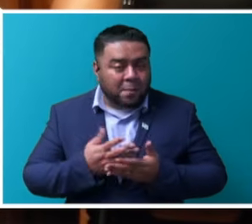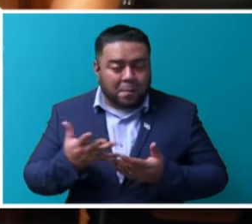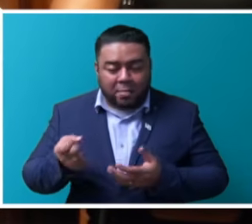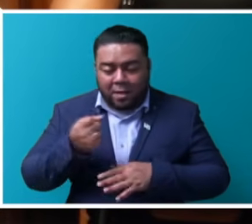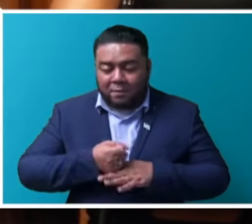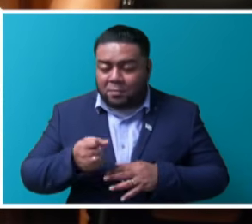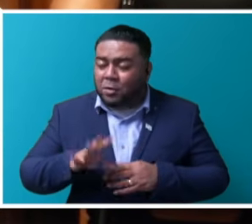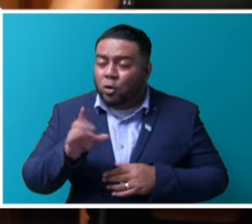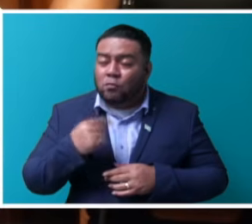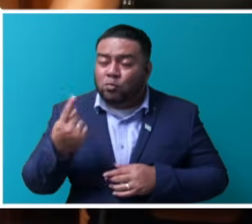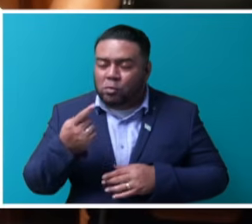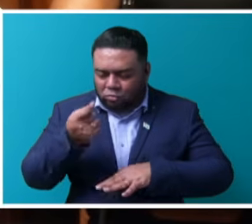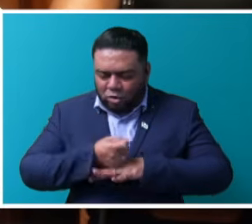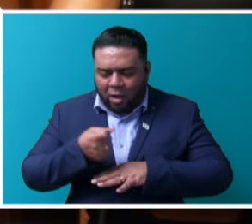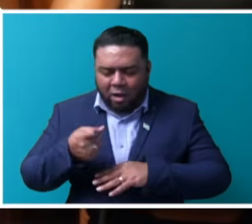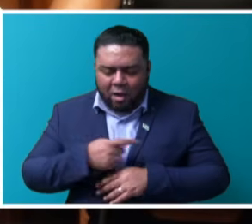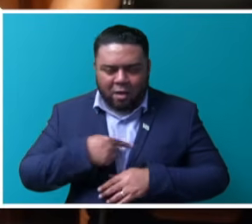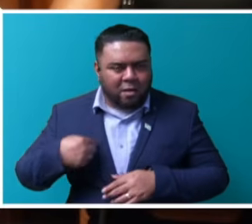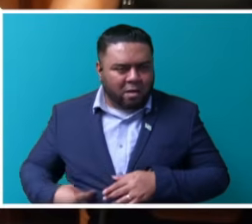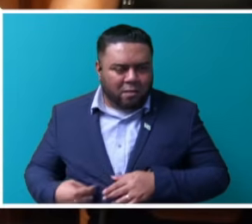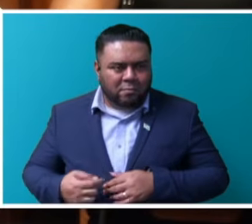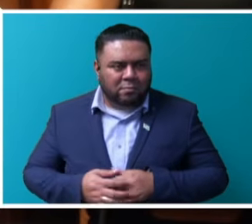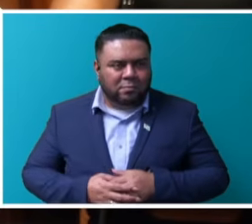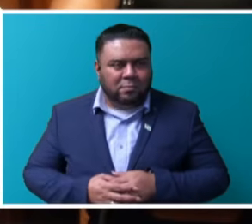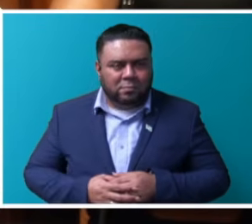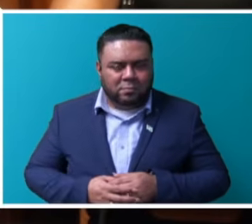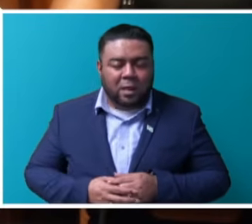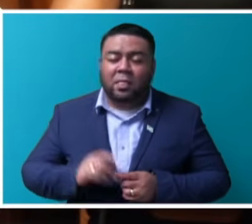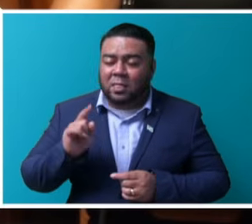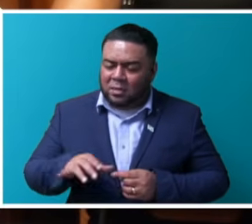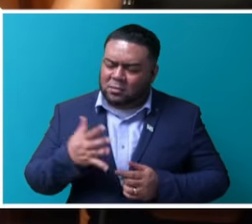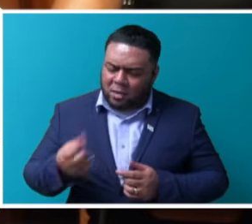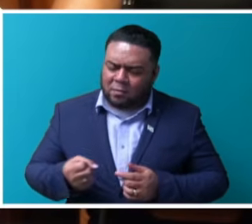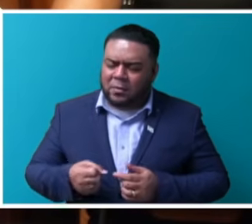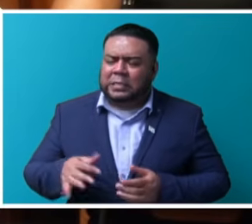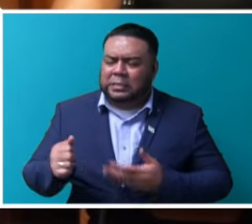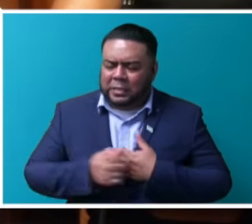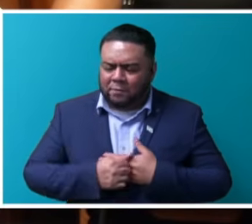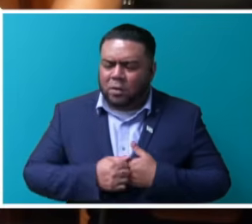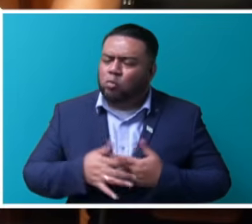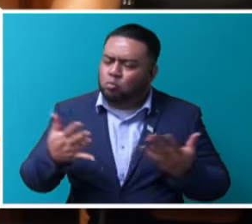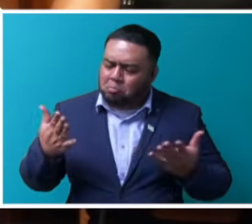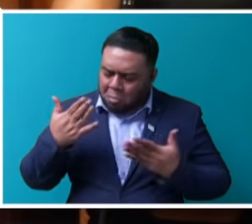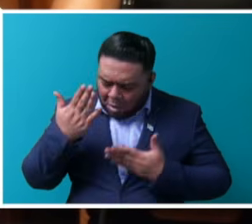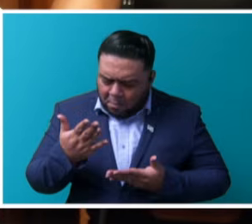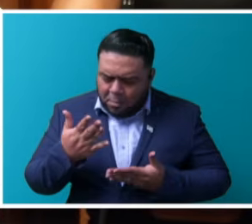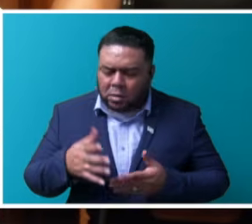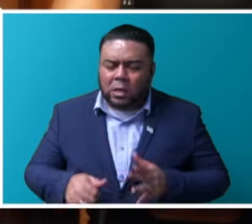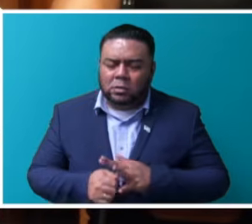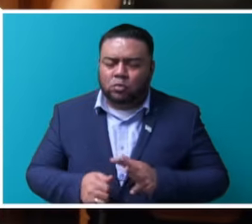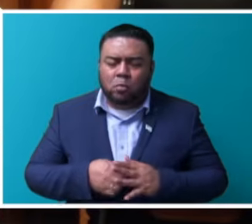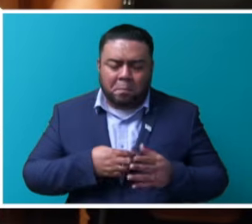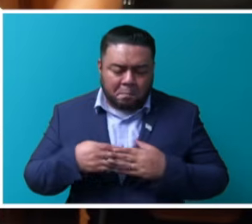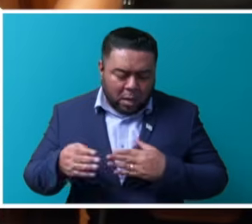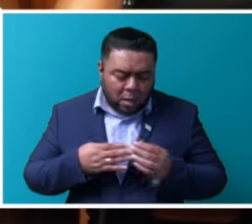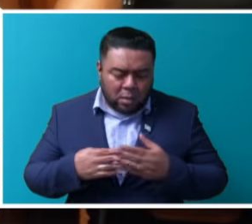Honorable Minister for Works will provide more details. These upgrades will provide safe, reliable access to markets, health services, and schools, bridging